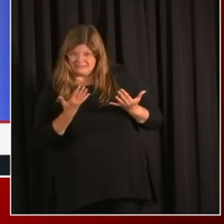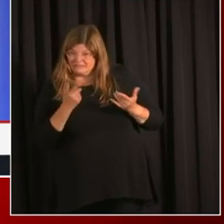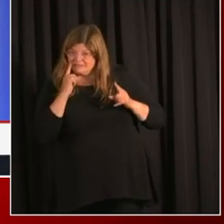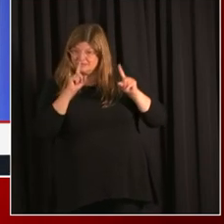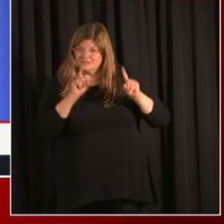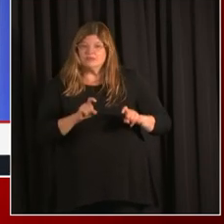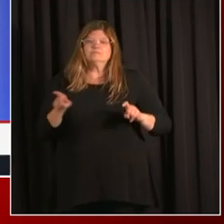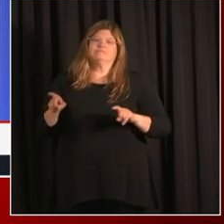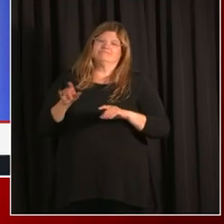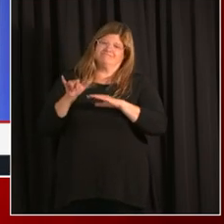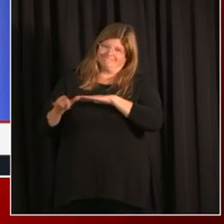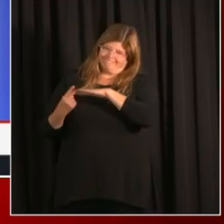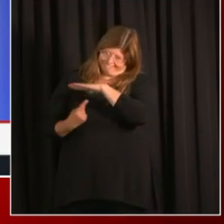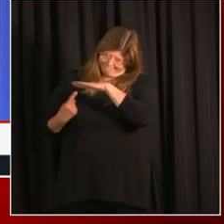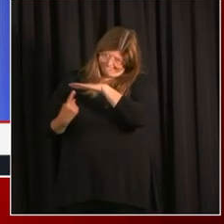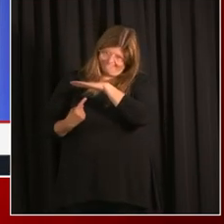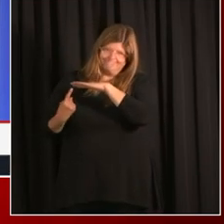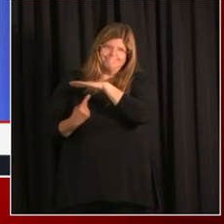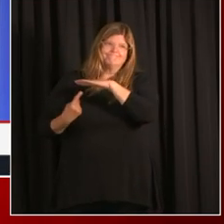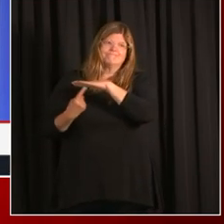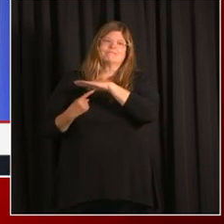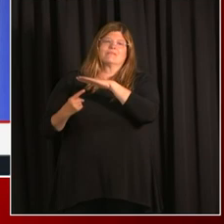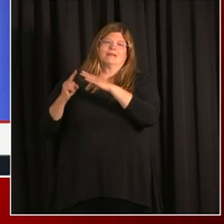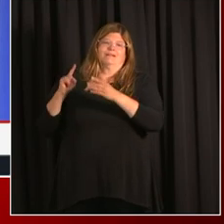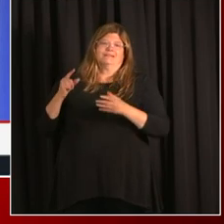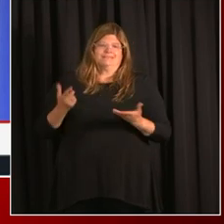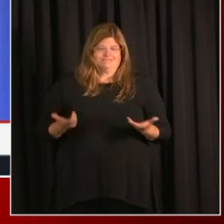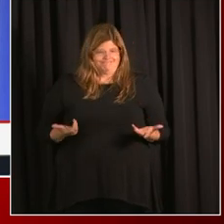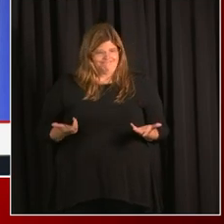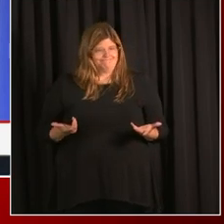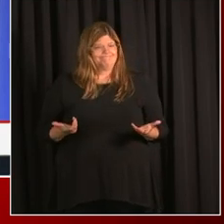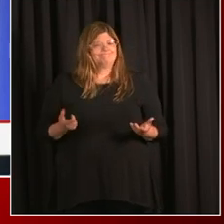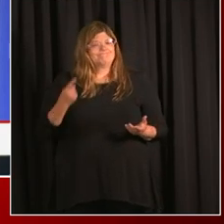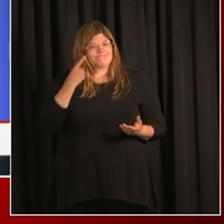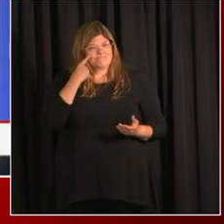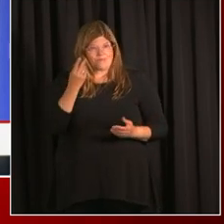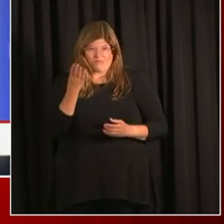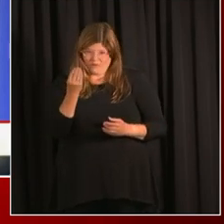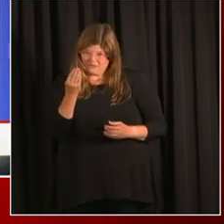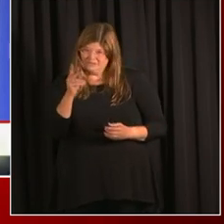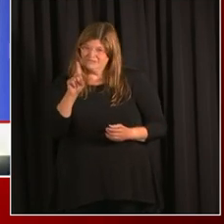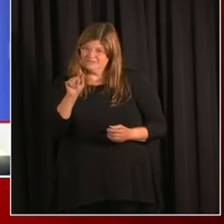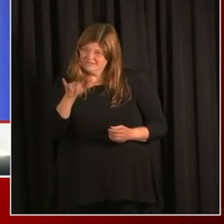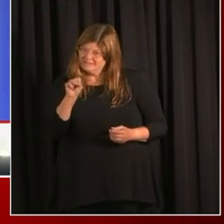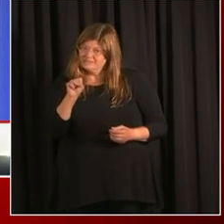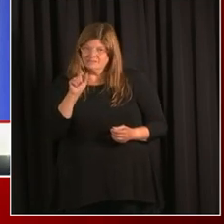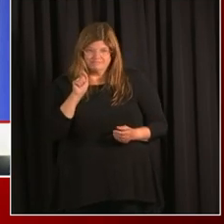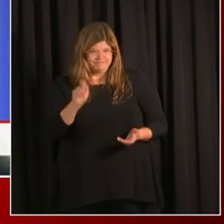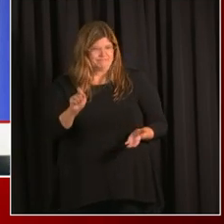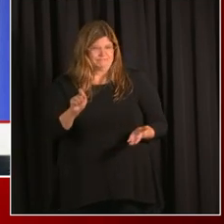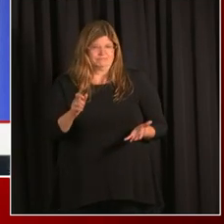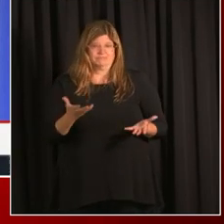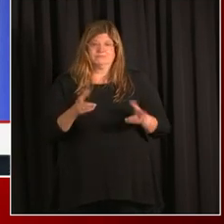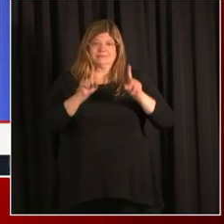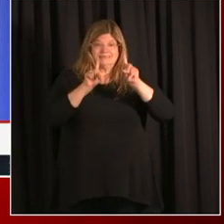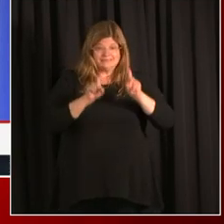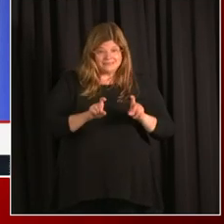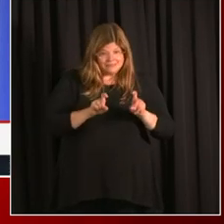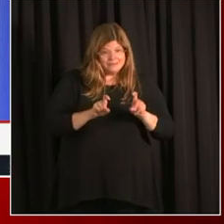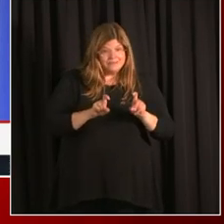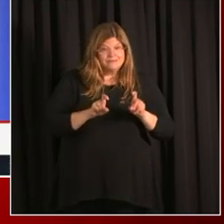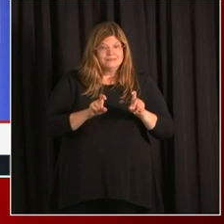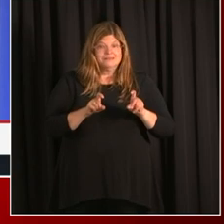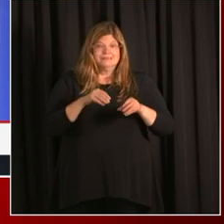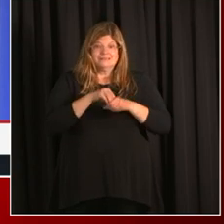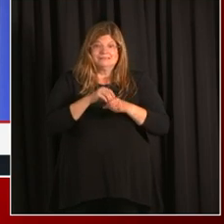a need to quarantine. And quarantine is for 14 days. And so the test turnaround times in the